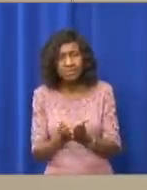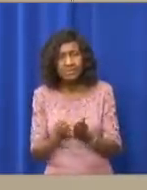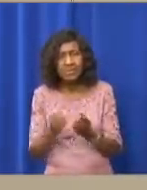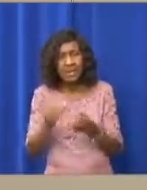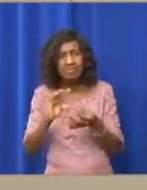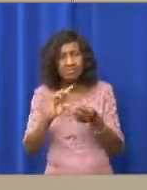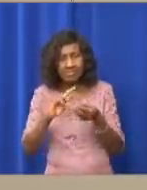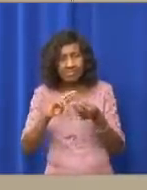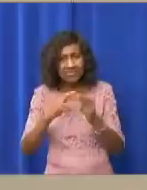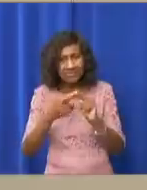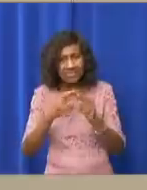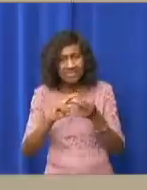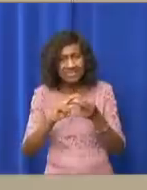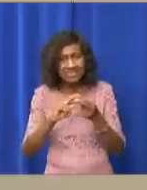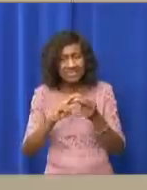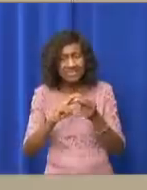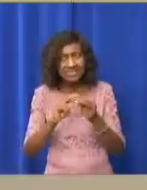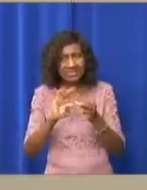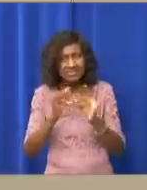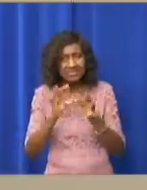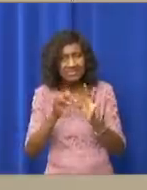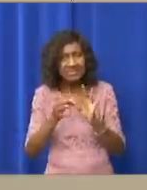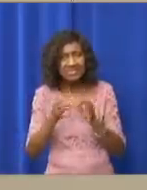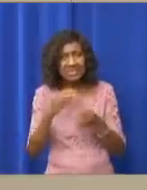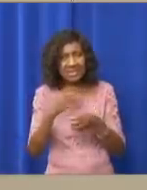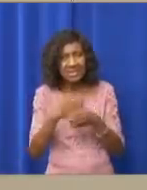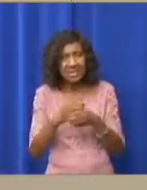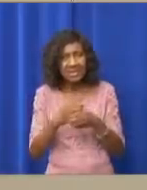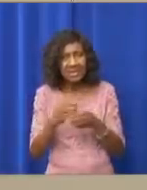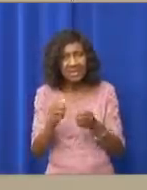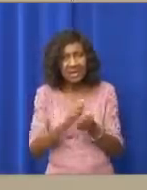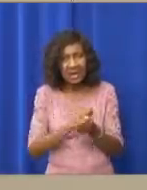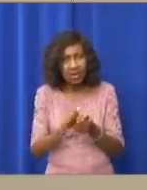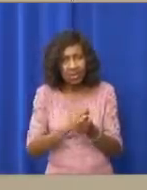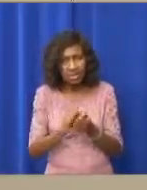businesses, car wash businesses,